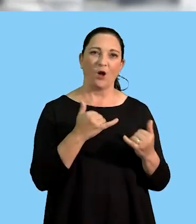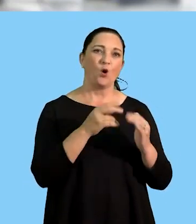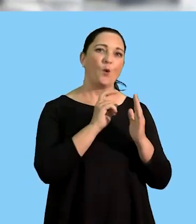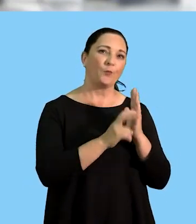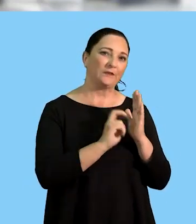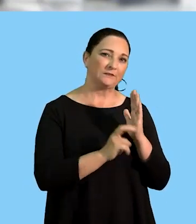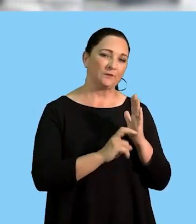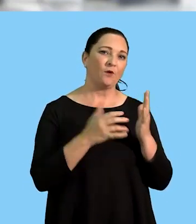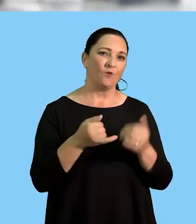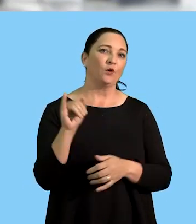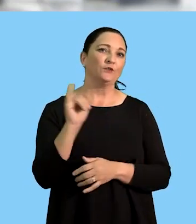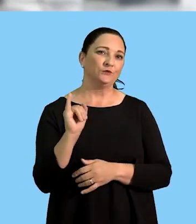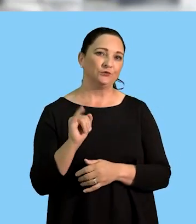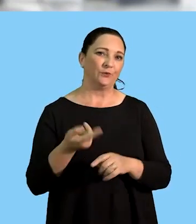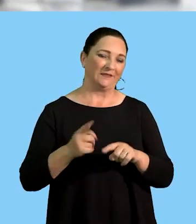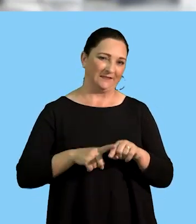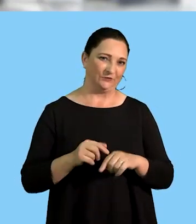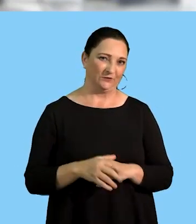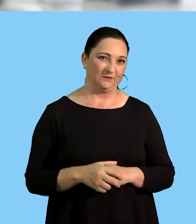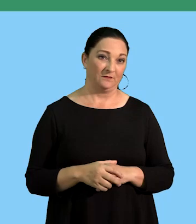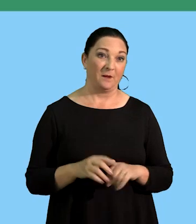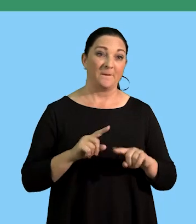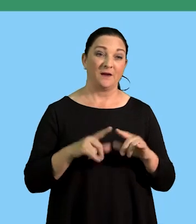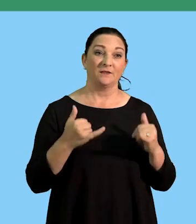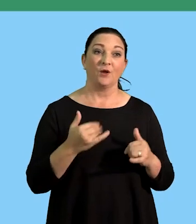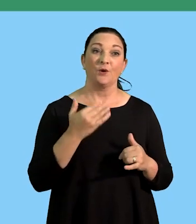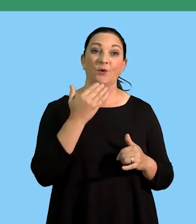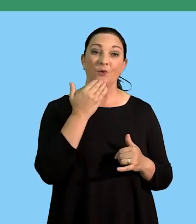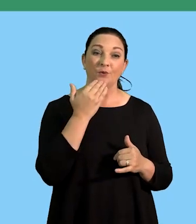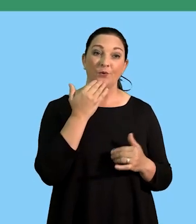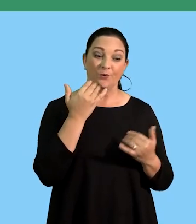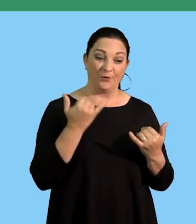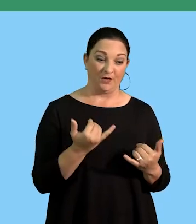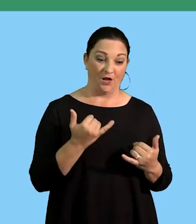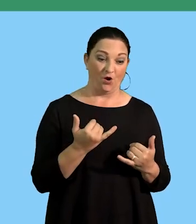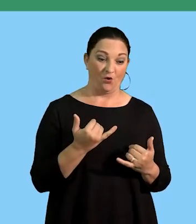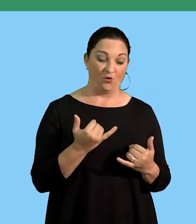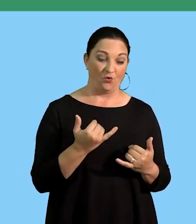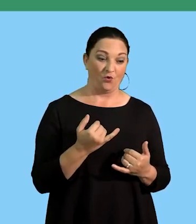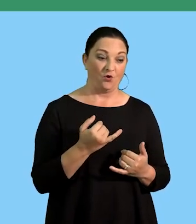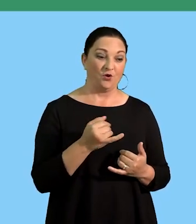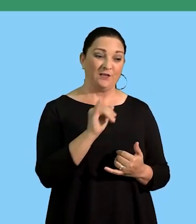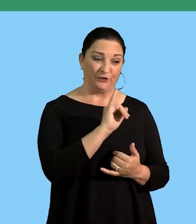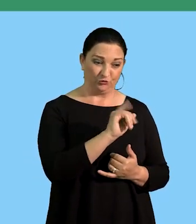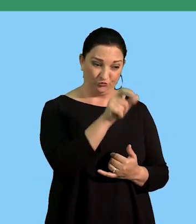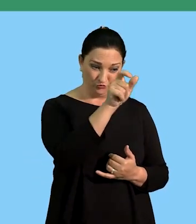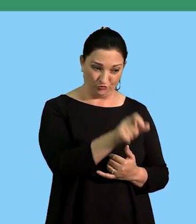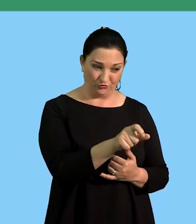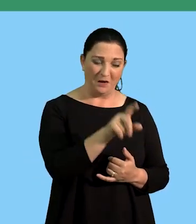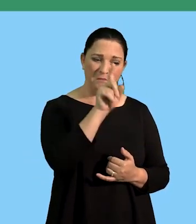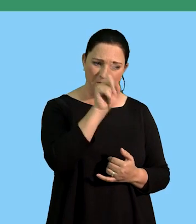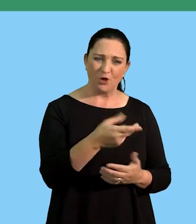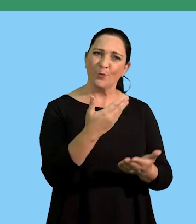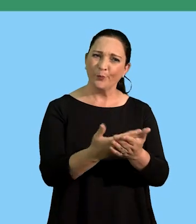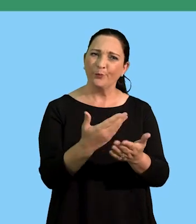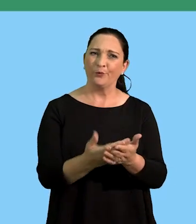of insurable interest. So the insured must prove that they will suffer financial